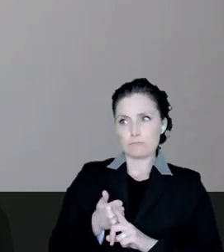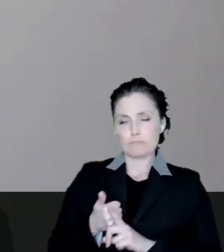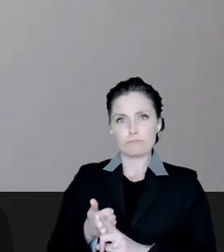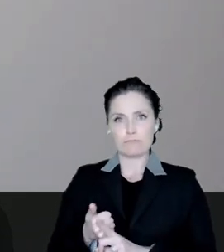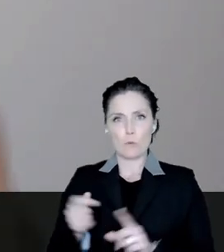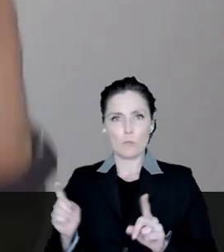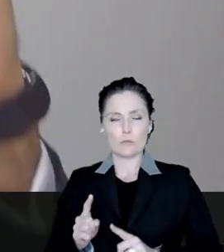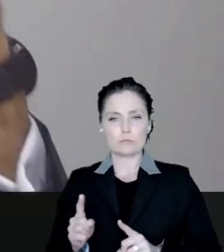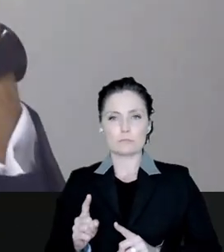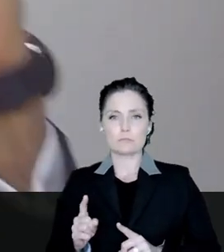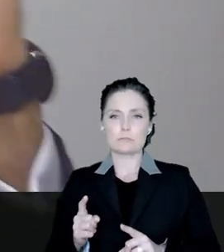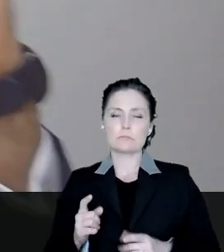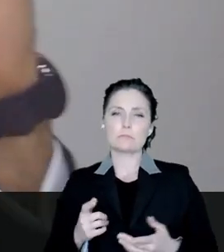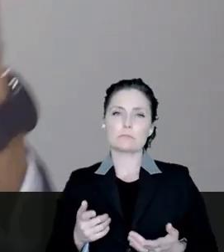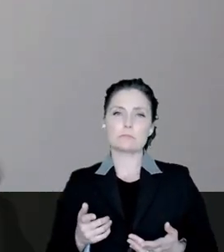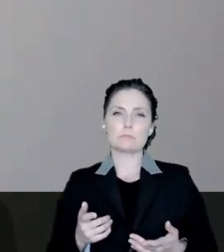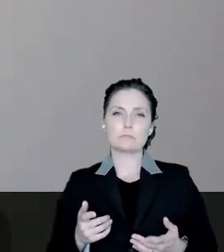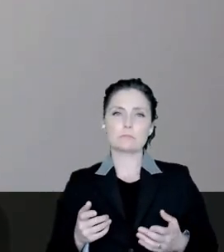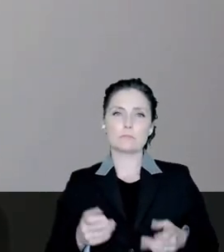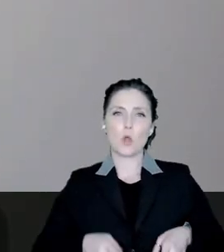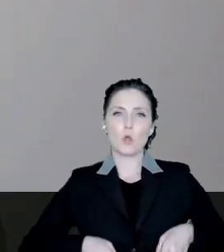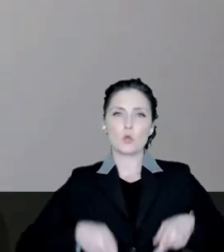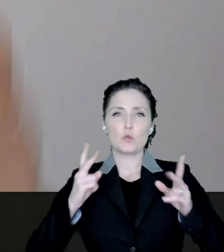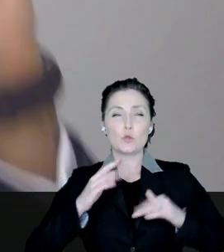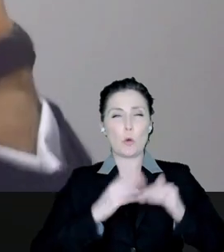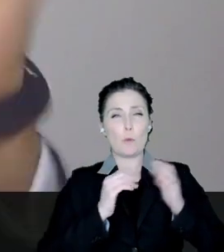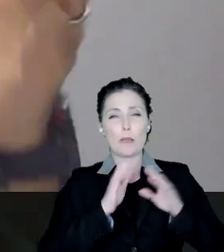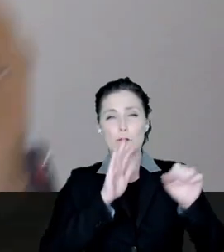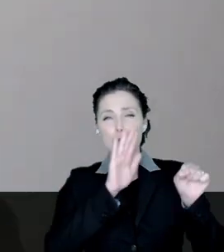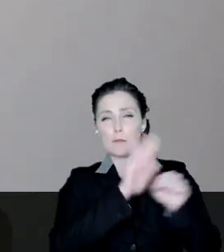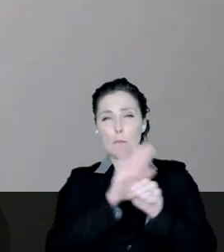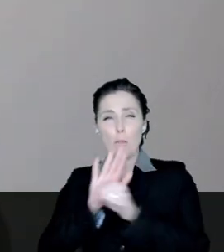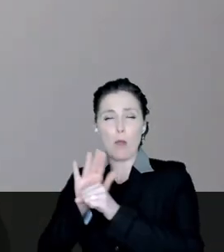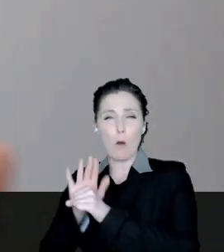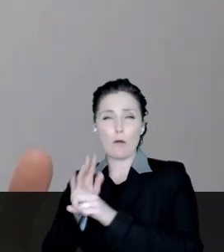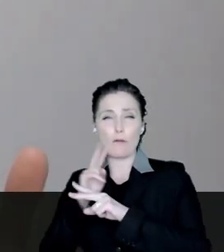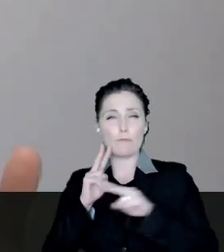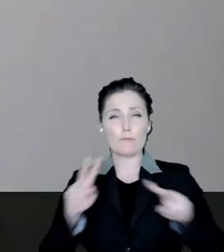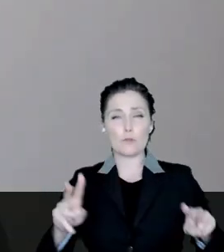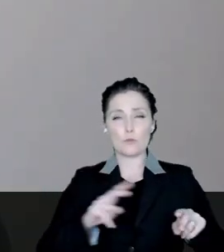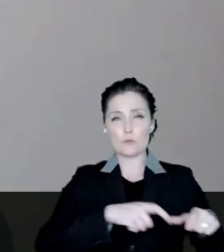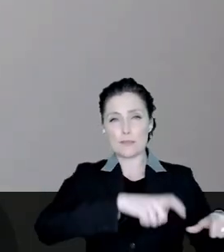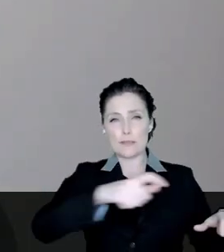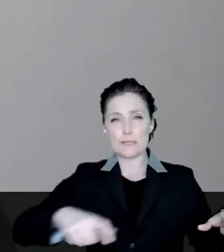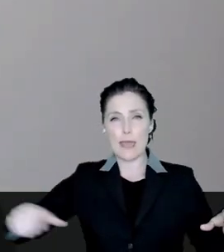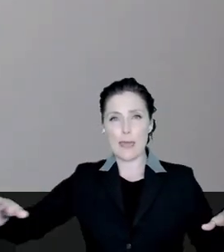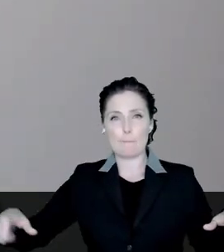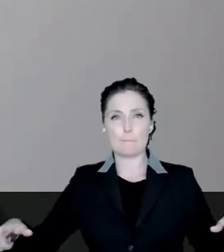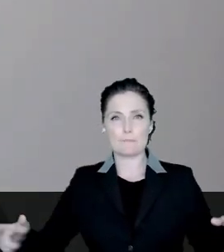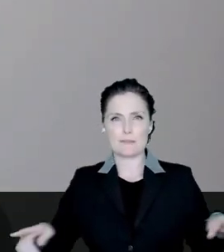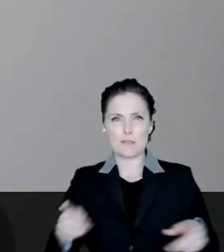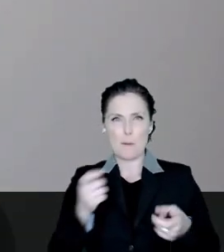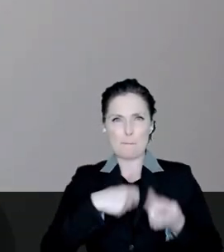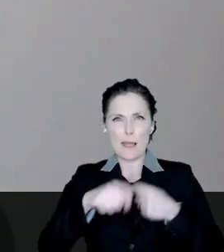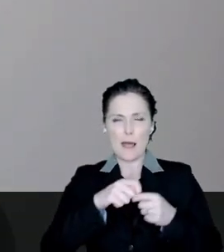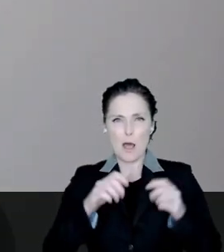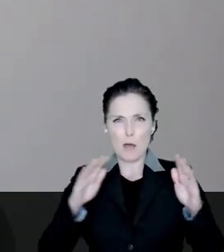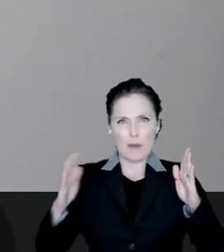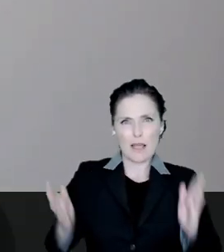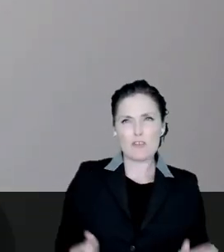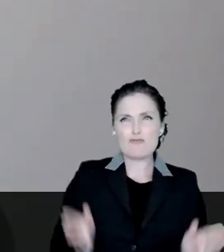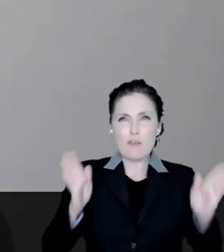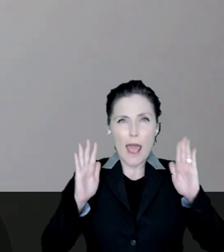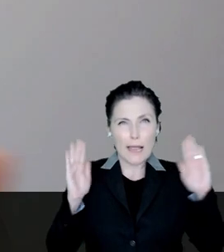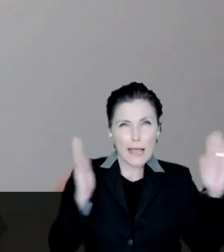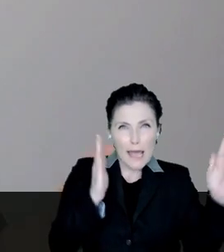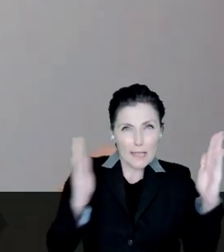a situation where you've got tall buildings blocking out the River Thames, some sort of Grand Canyon, which we saw with the previous